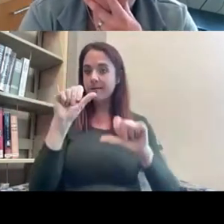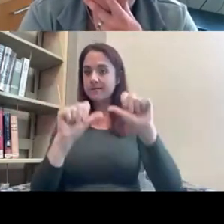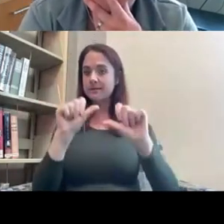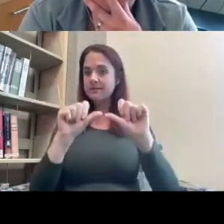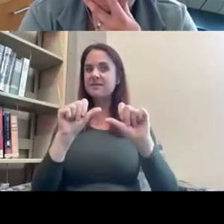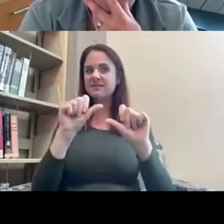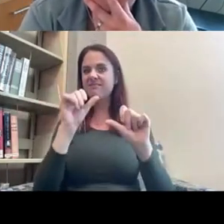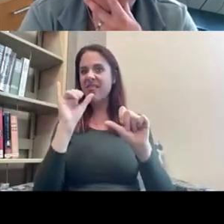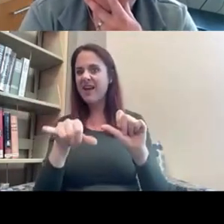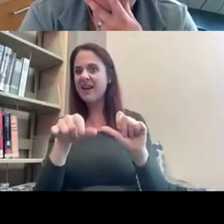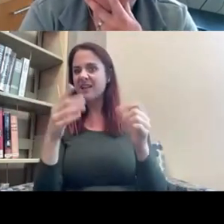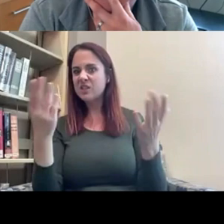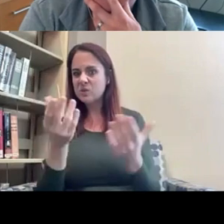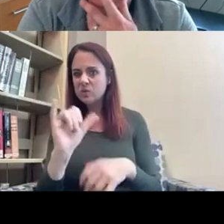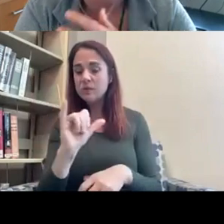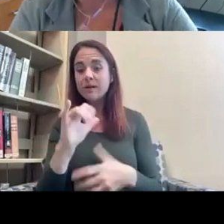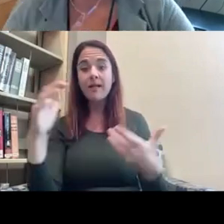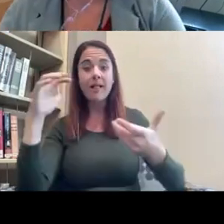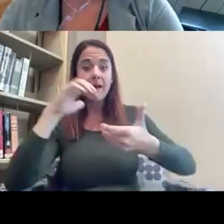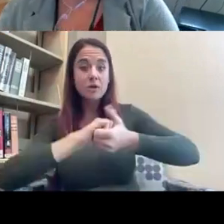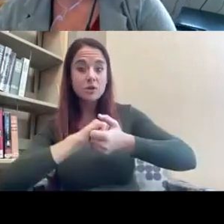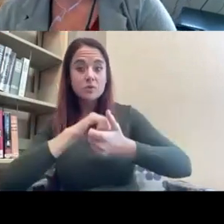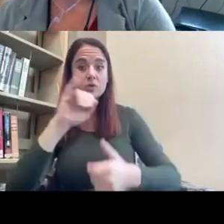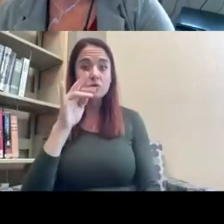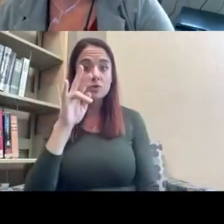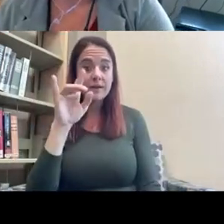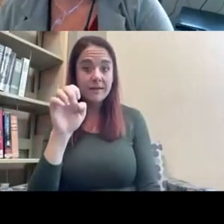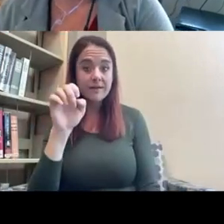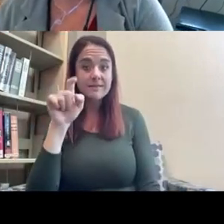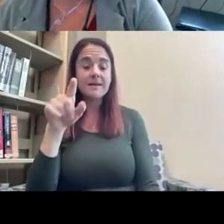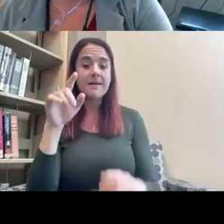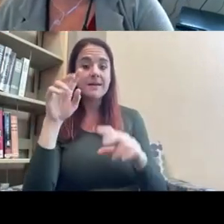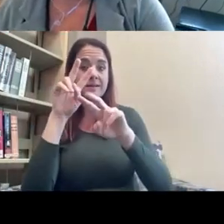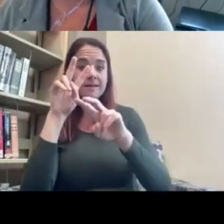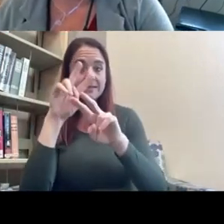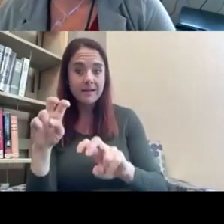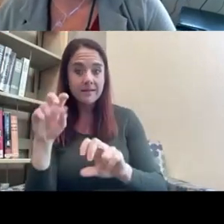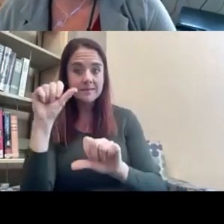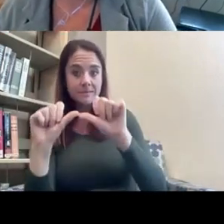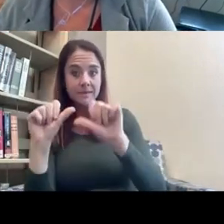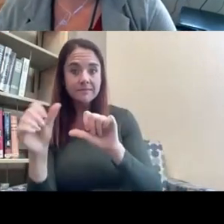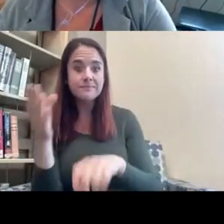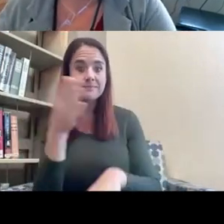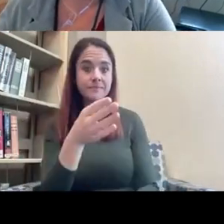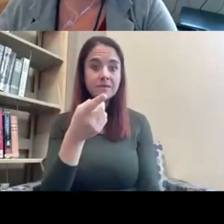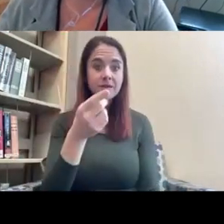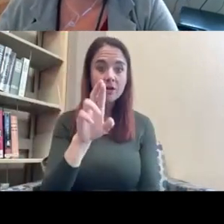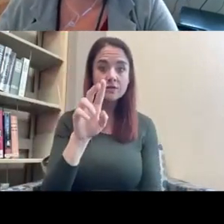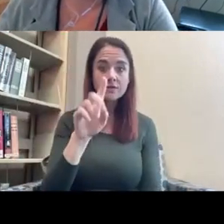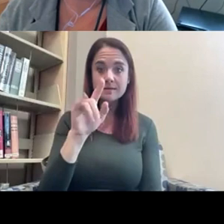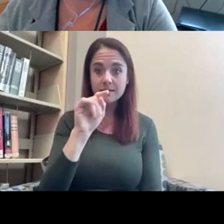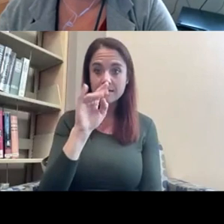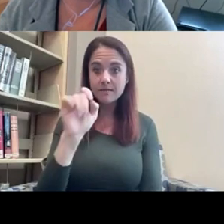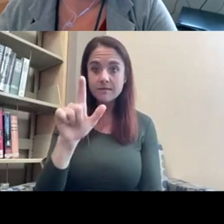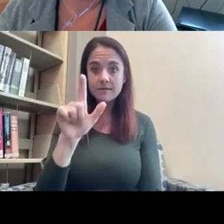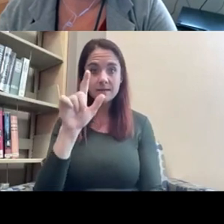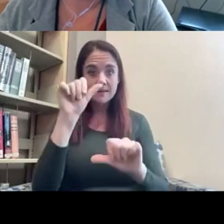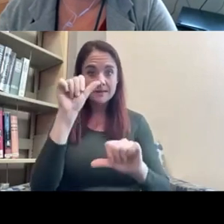in collaboration with Julie's assessments and Dr. Zittel's assessment really can provide a really